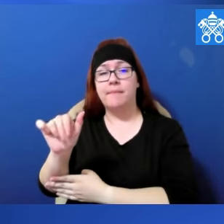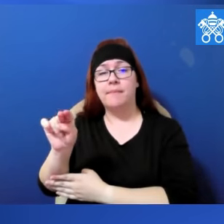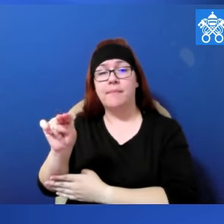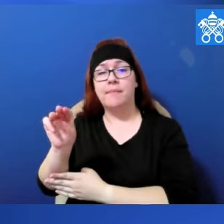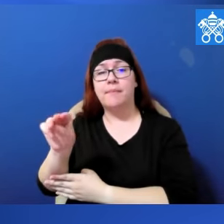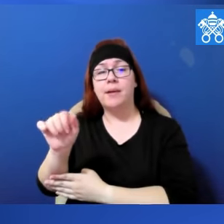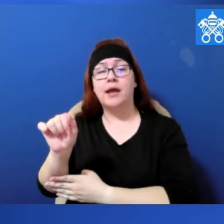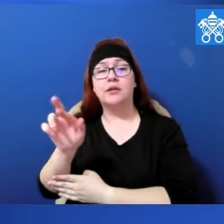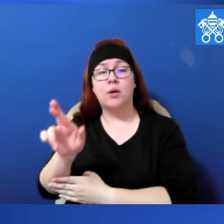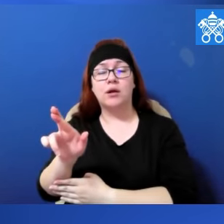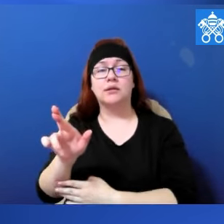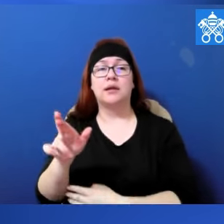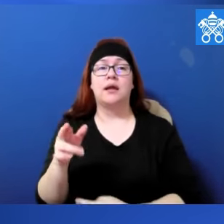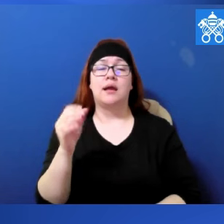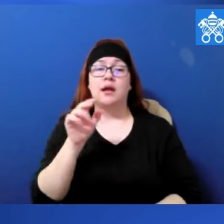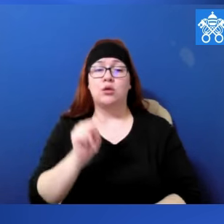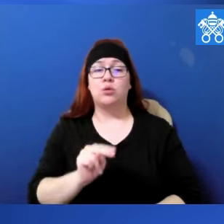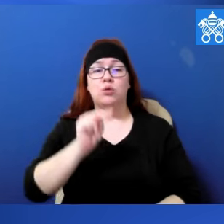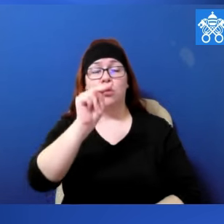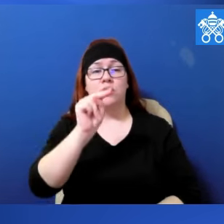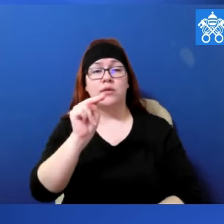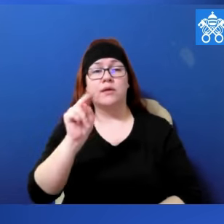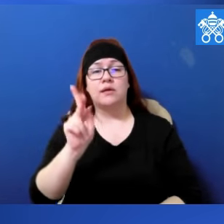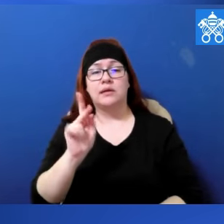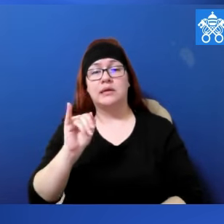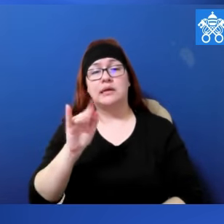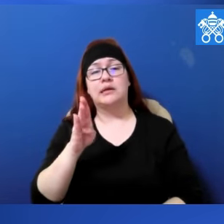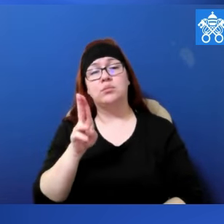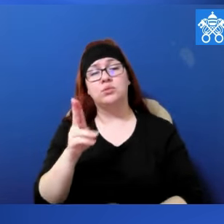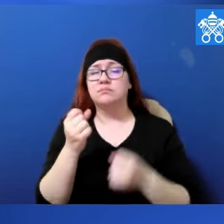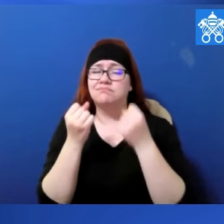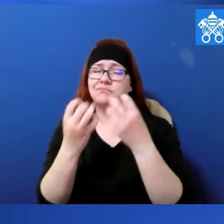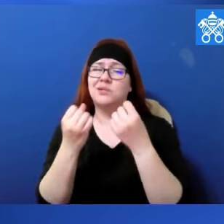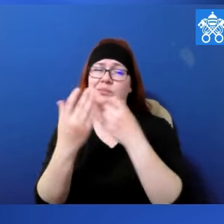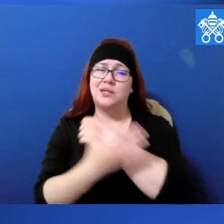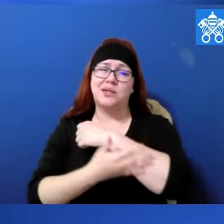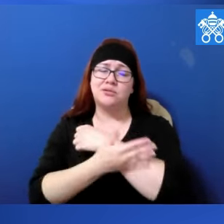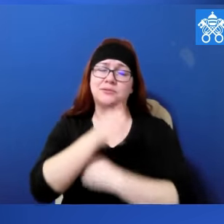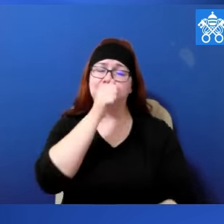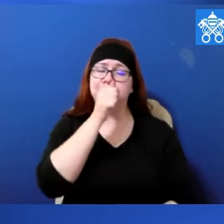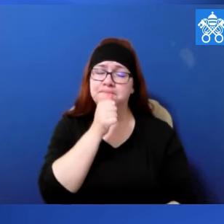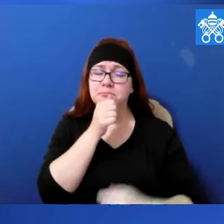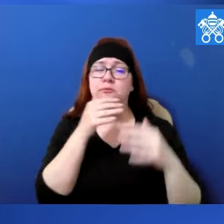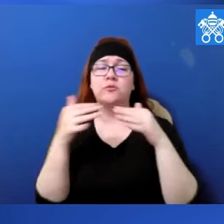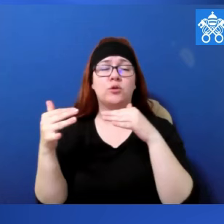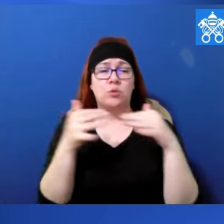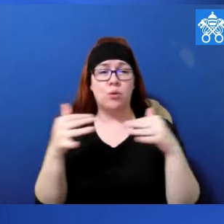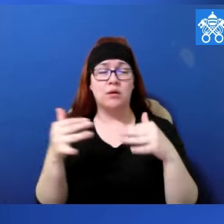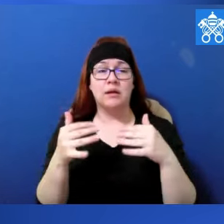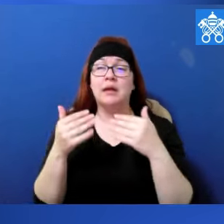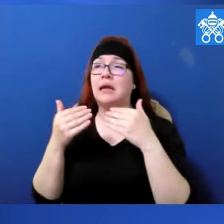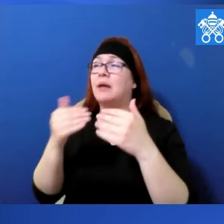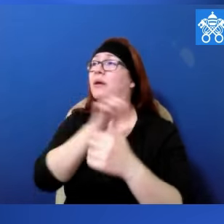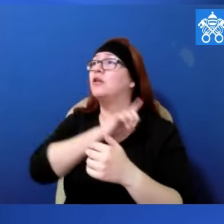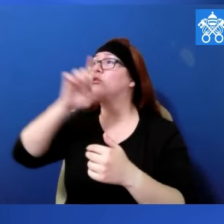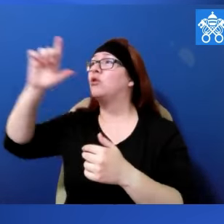Myanmar and North Kivu and many, many other countries that are at war, that the Lord